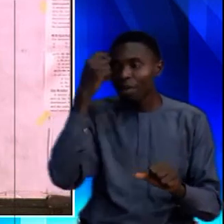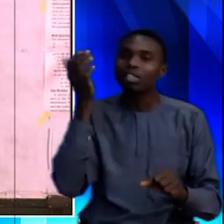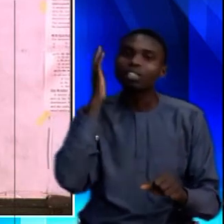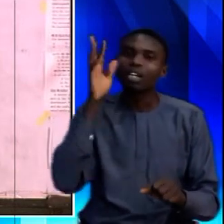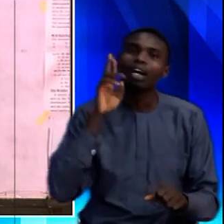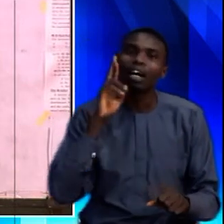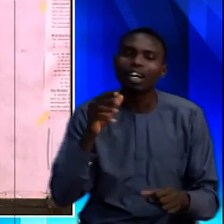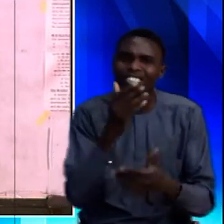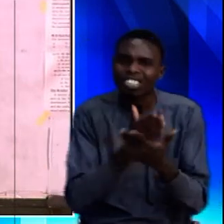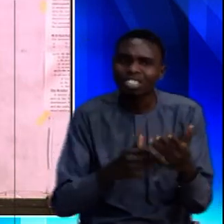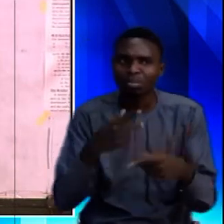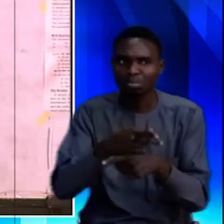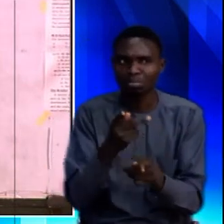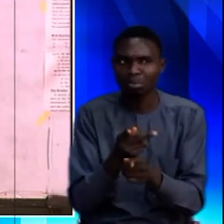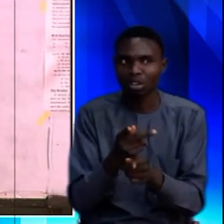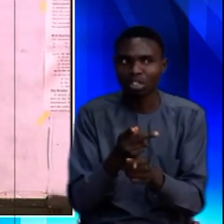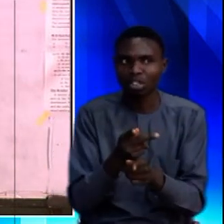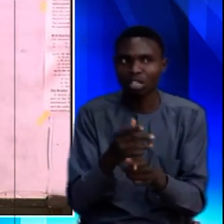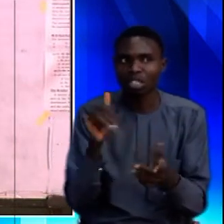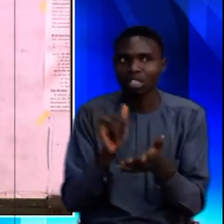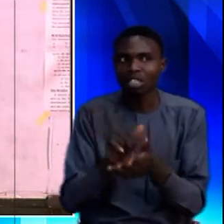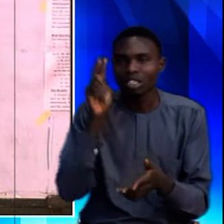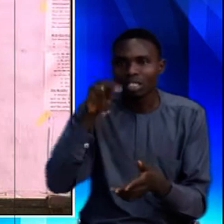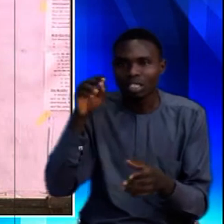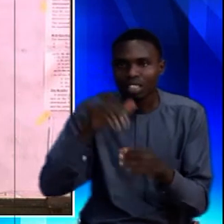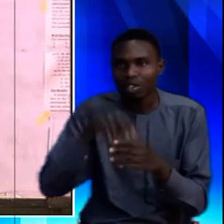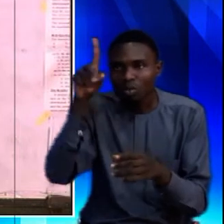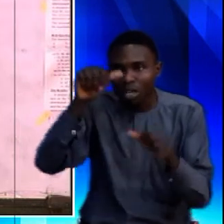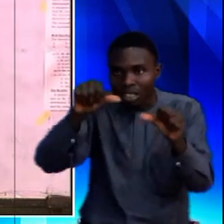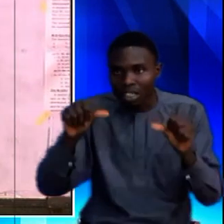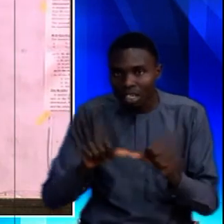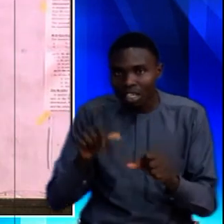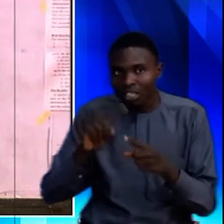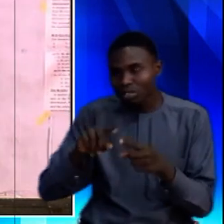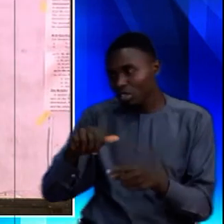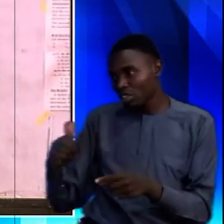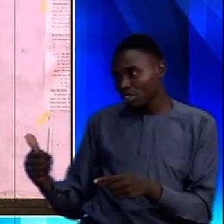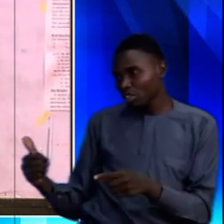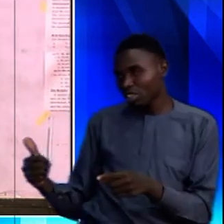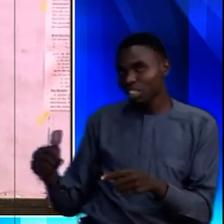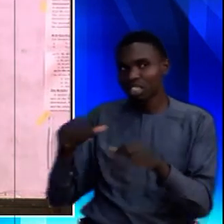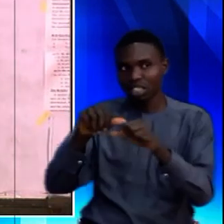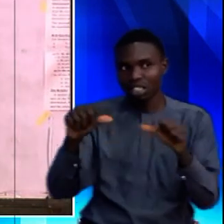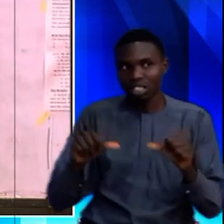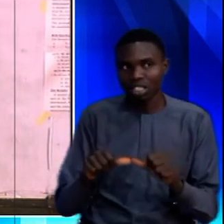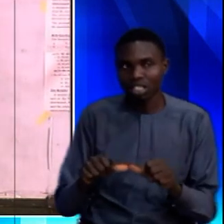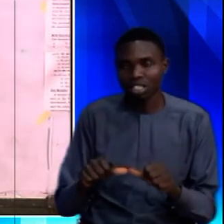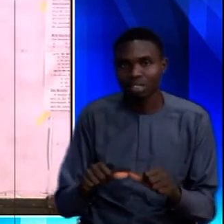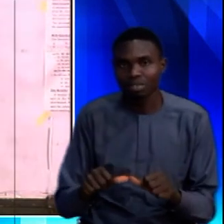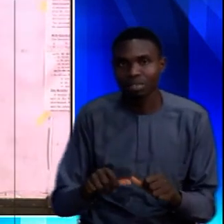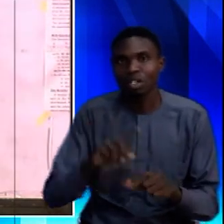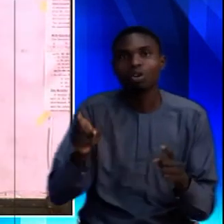one area which is not necessary to be available or necessary to take them into another area. Then when we